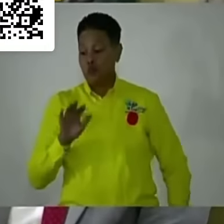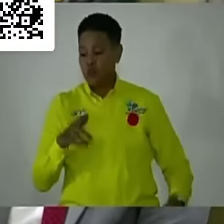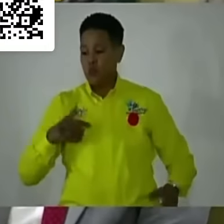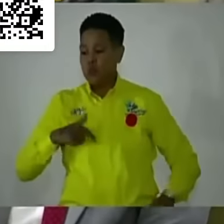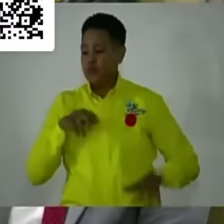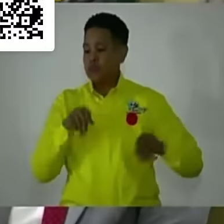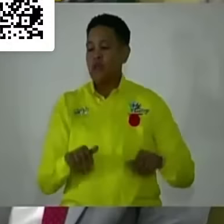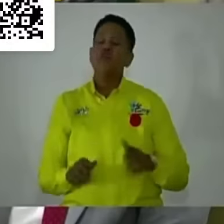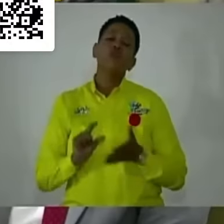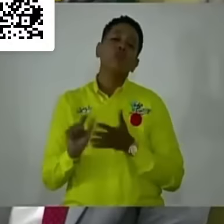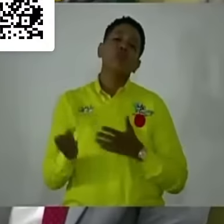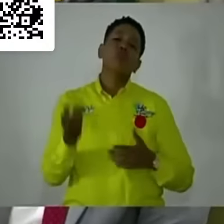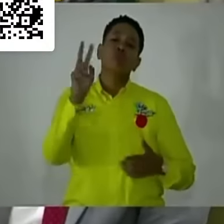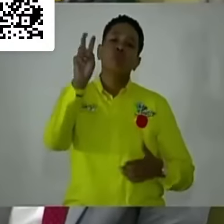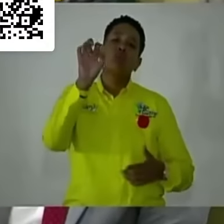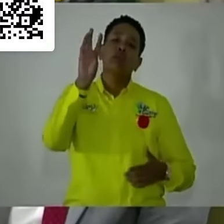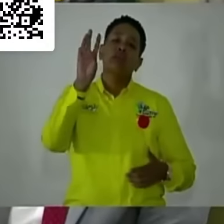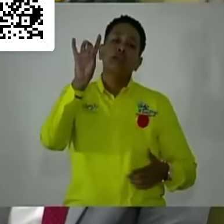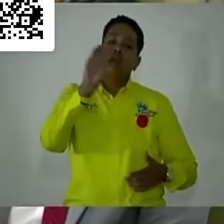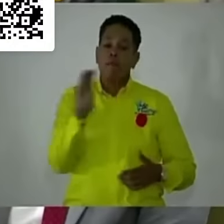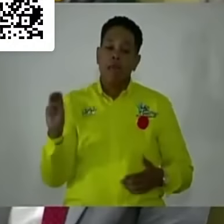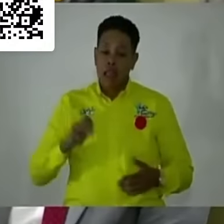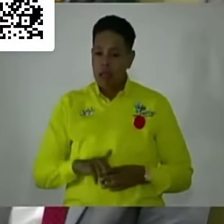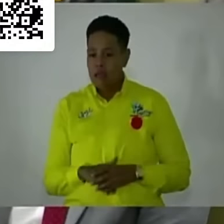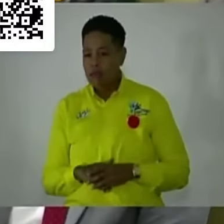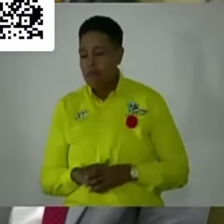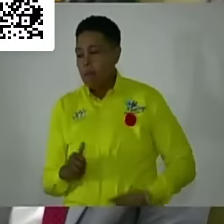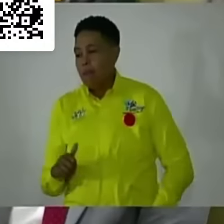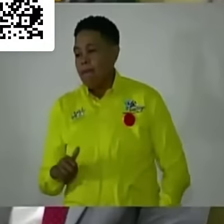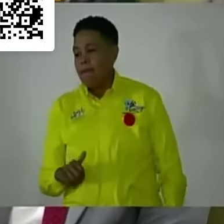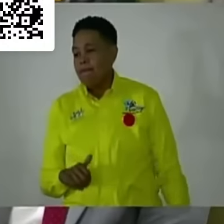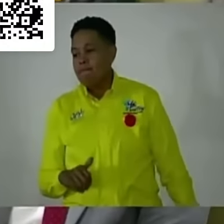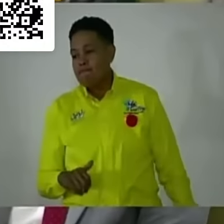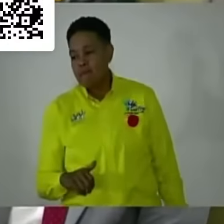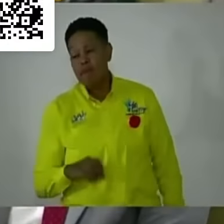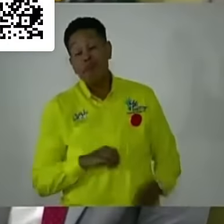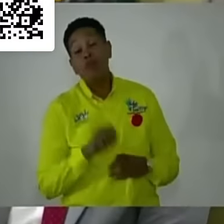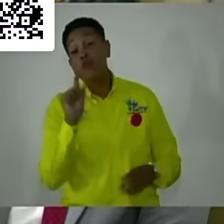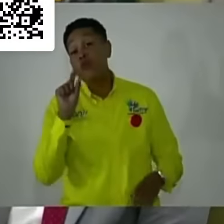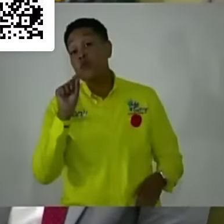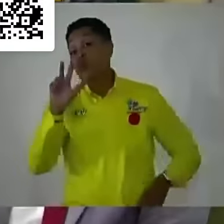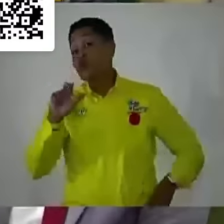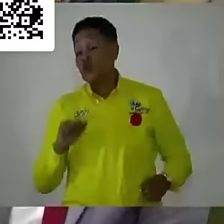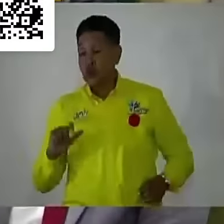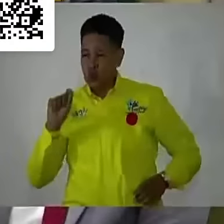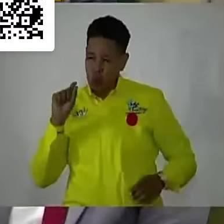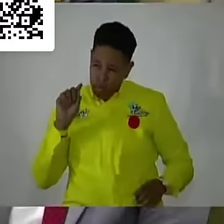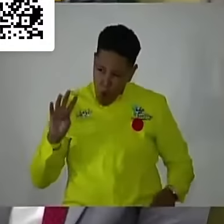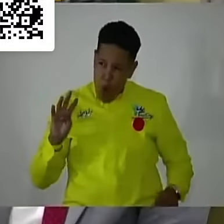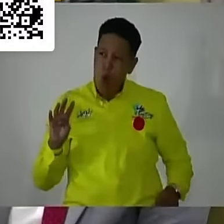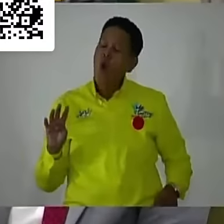was an allocation of 268 million. And in 2024,